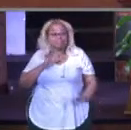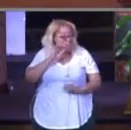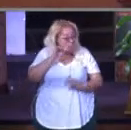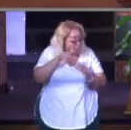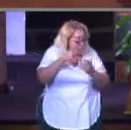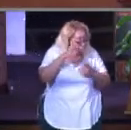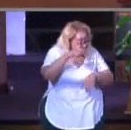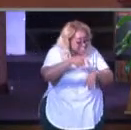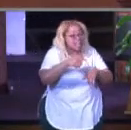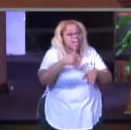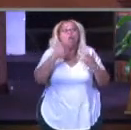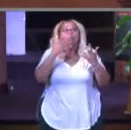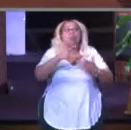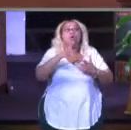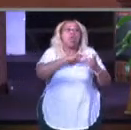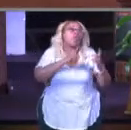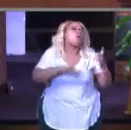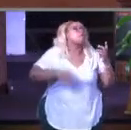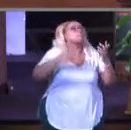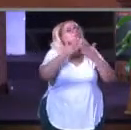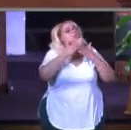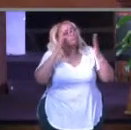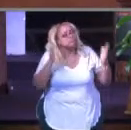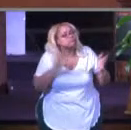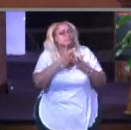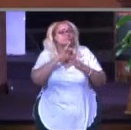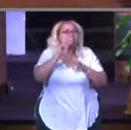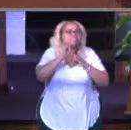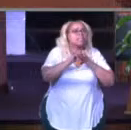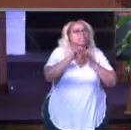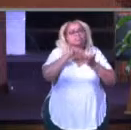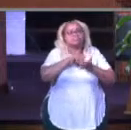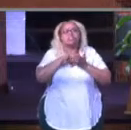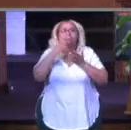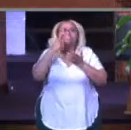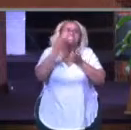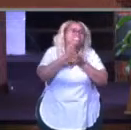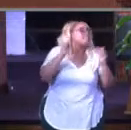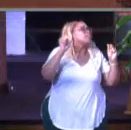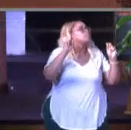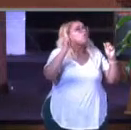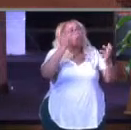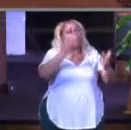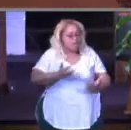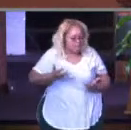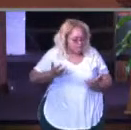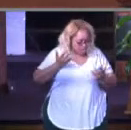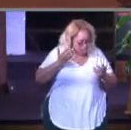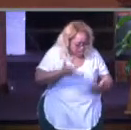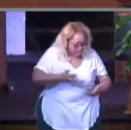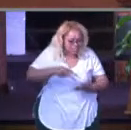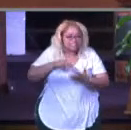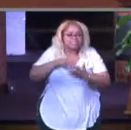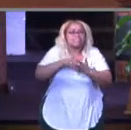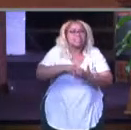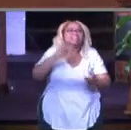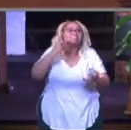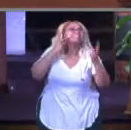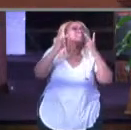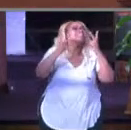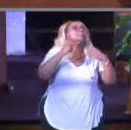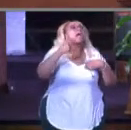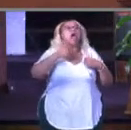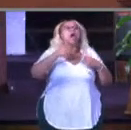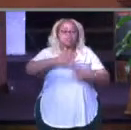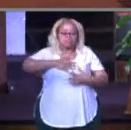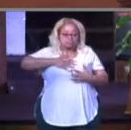All those times you said, wait on the Lord and be of good courage. Stand still and see the salvation. All that waiting, all that standing, all that seeing, I